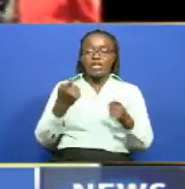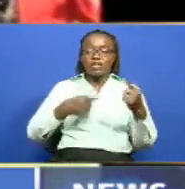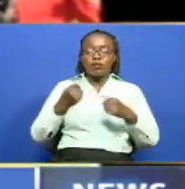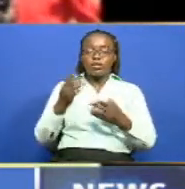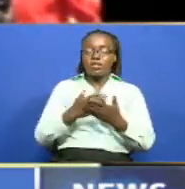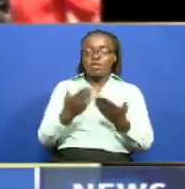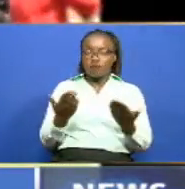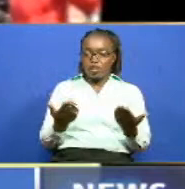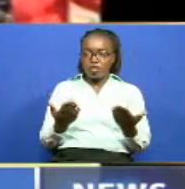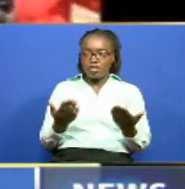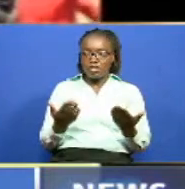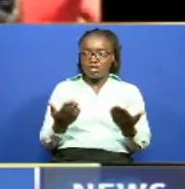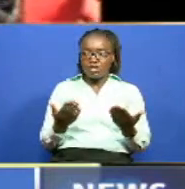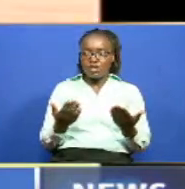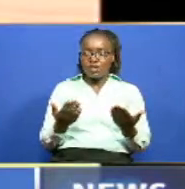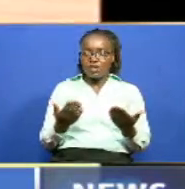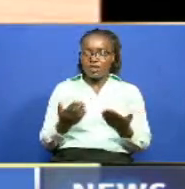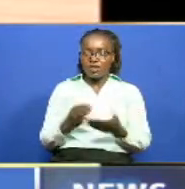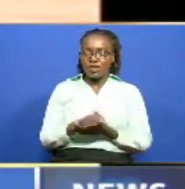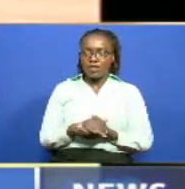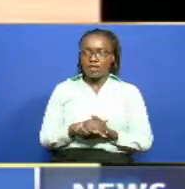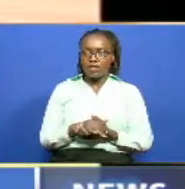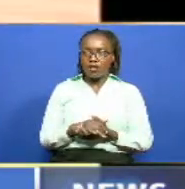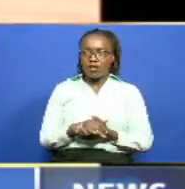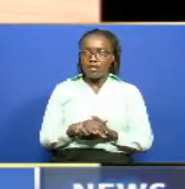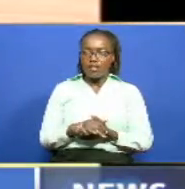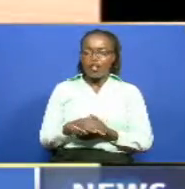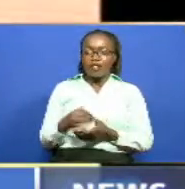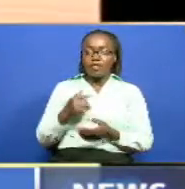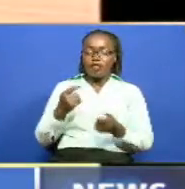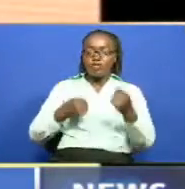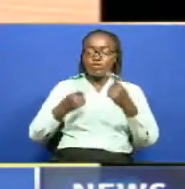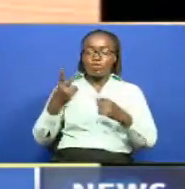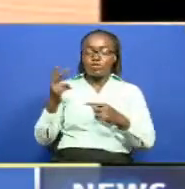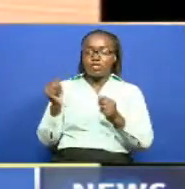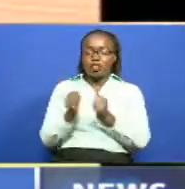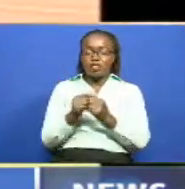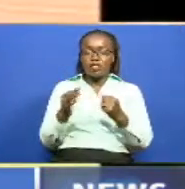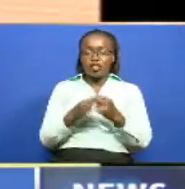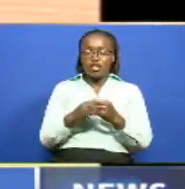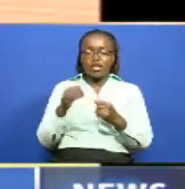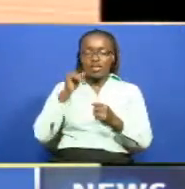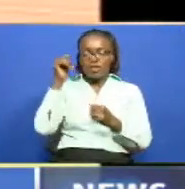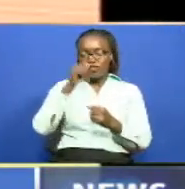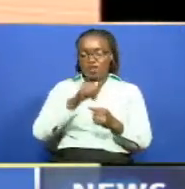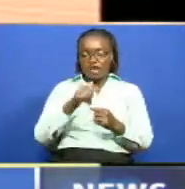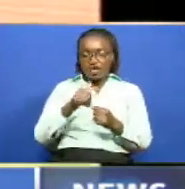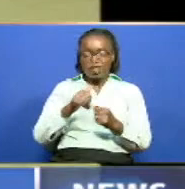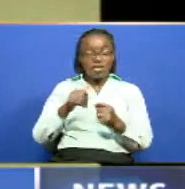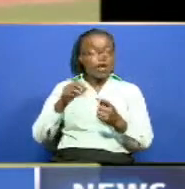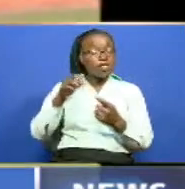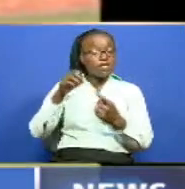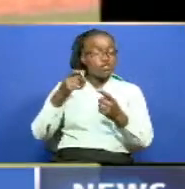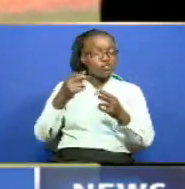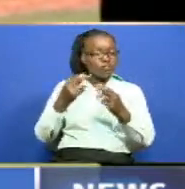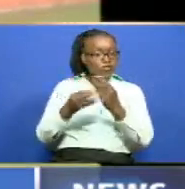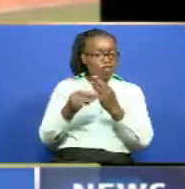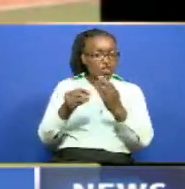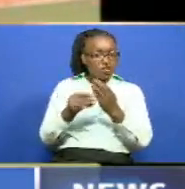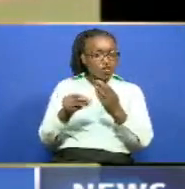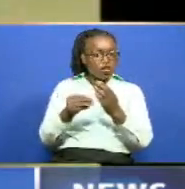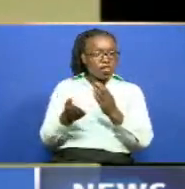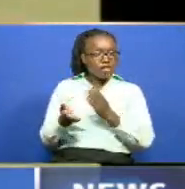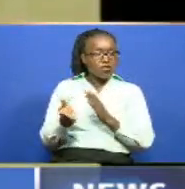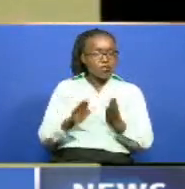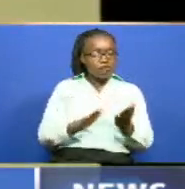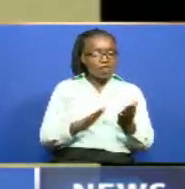be followed a lot of rules. Chebet, who won the 2018 African title in Asaba, is also aiming to return to competitive